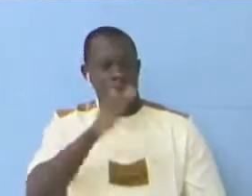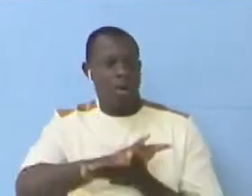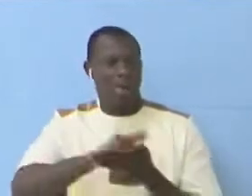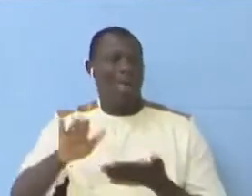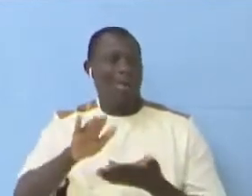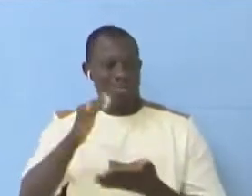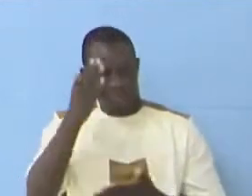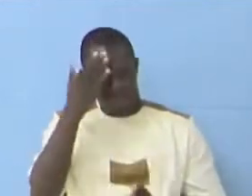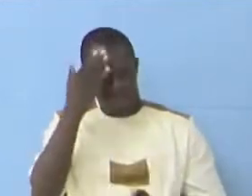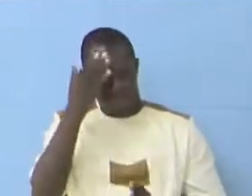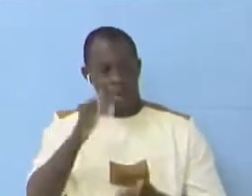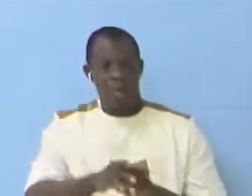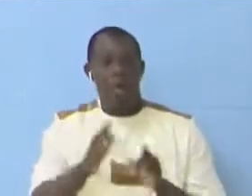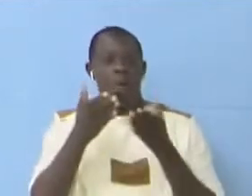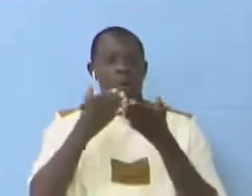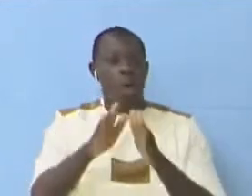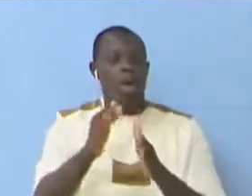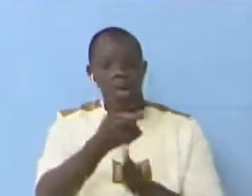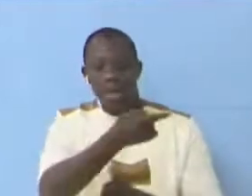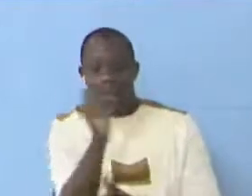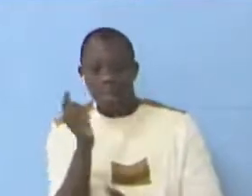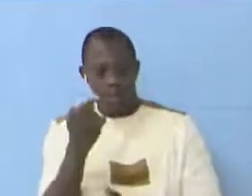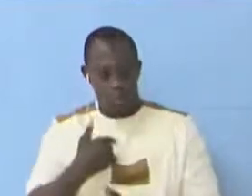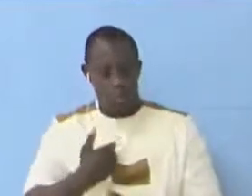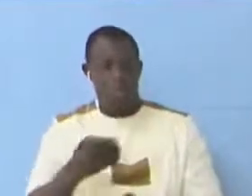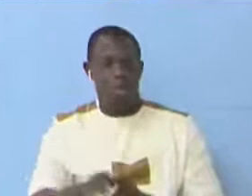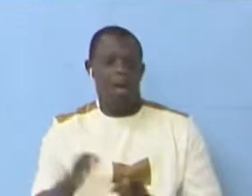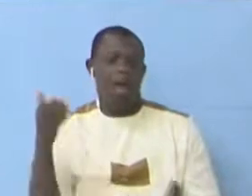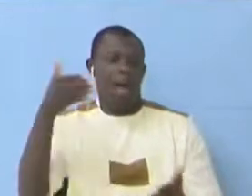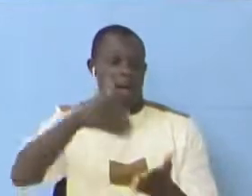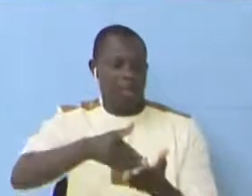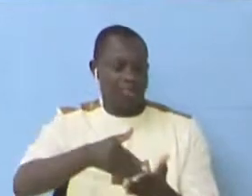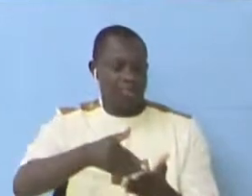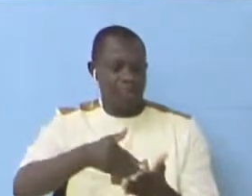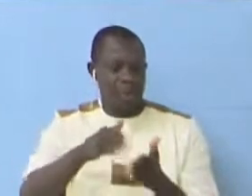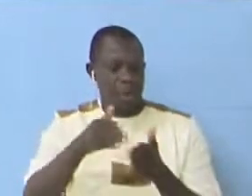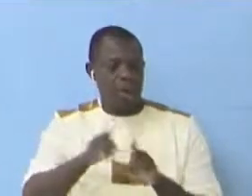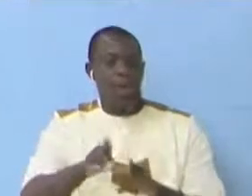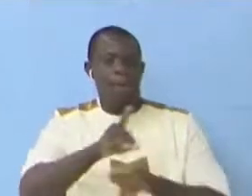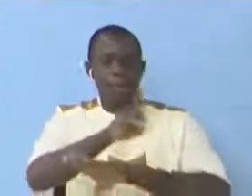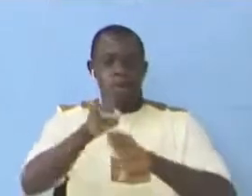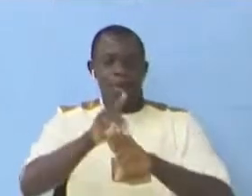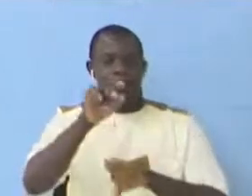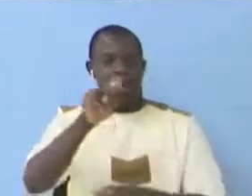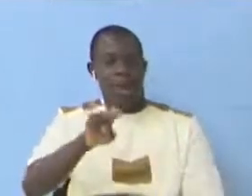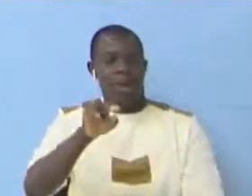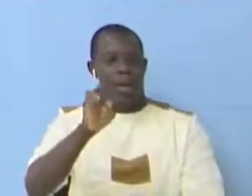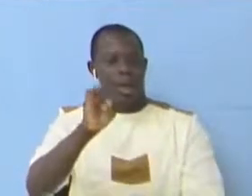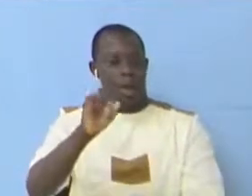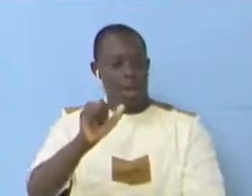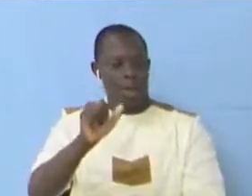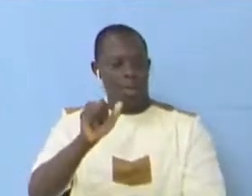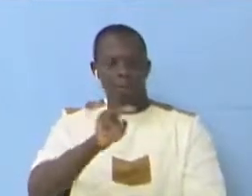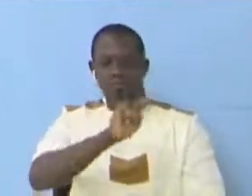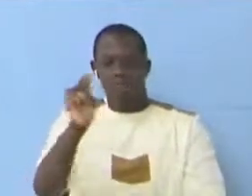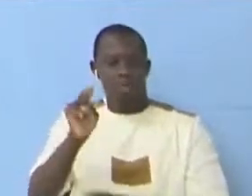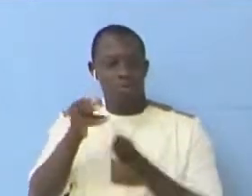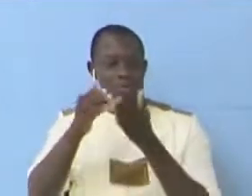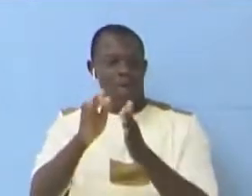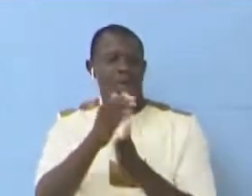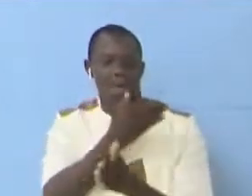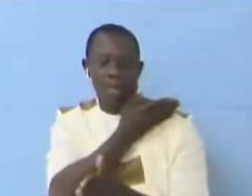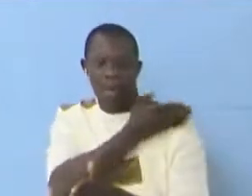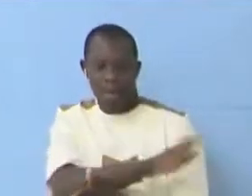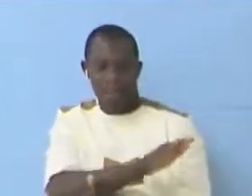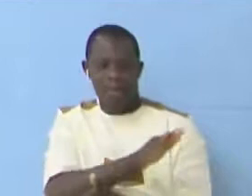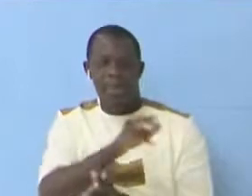ne. the way those people may have come into that agency was not the way they left the agency. ñooñu de ni ñëwee woon